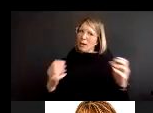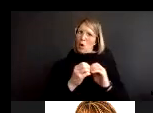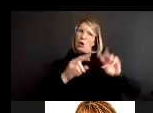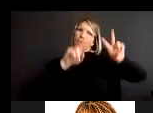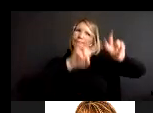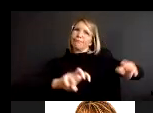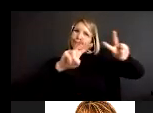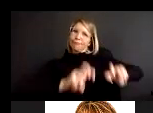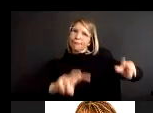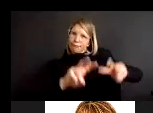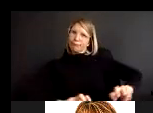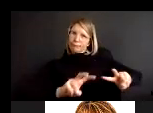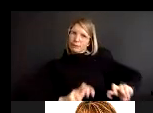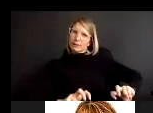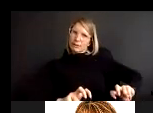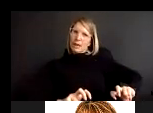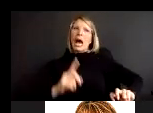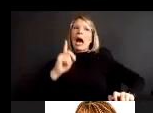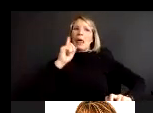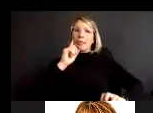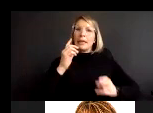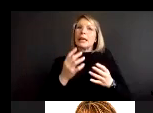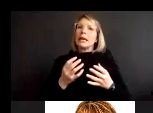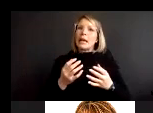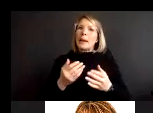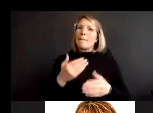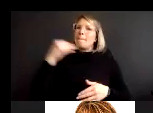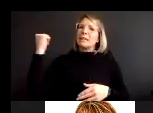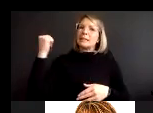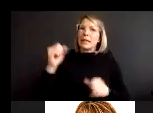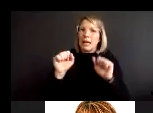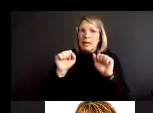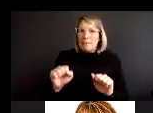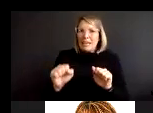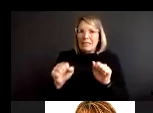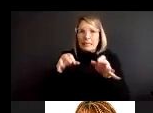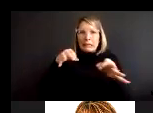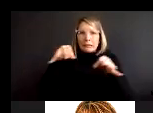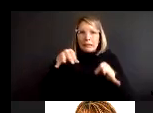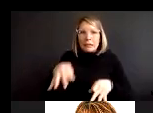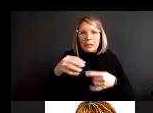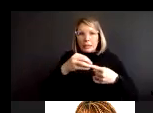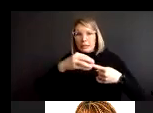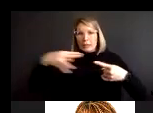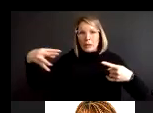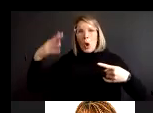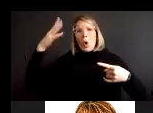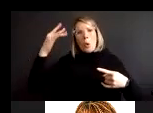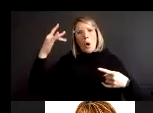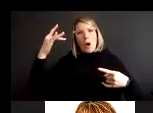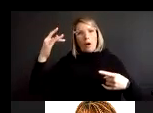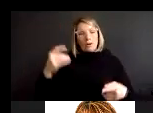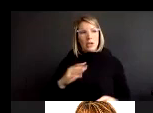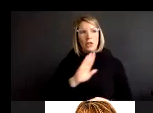because it does provide kind of context to why so much emphasis gets placed on upholding a person's rights and practicing adult protection